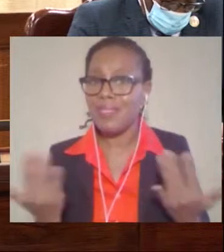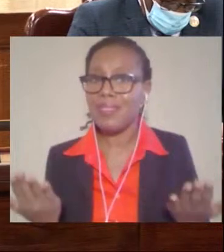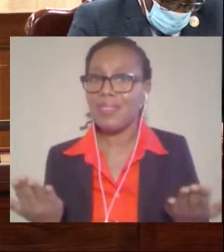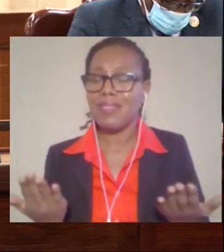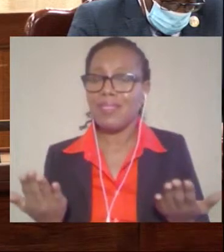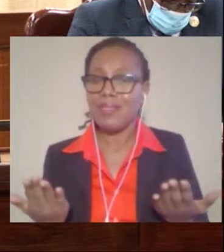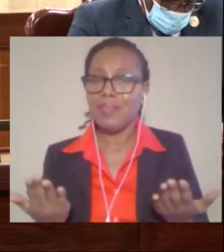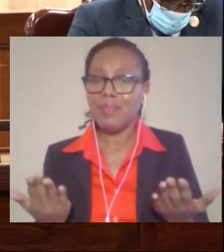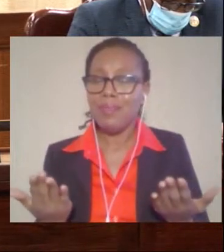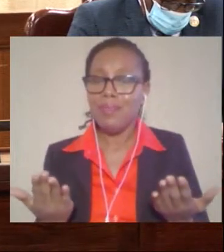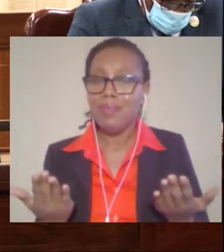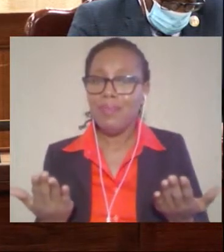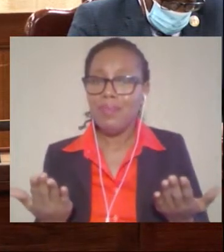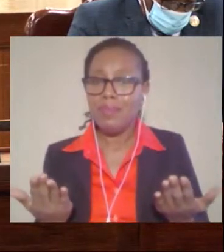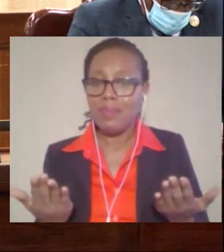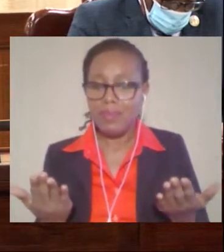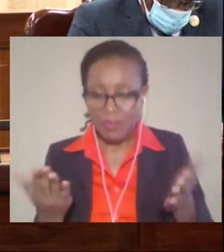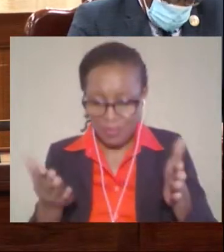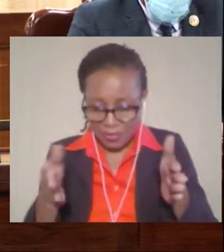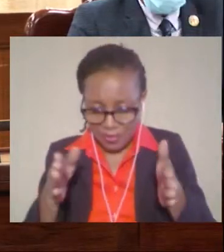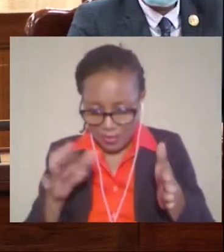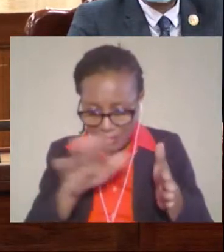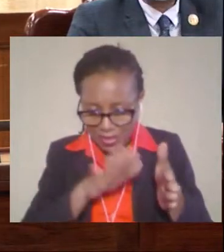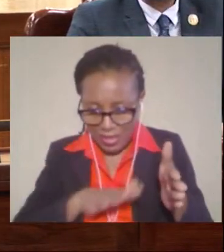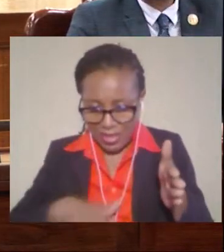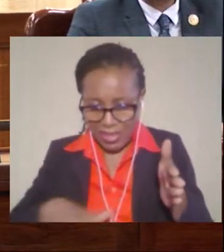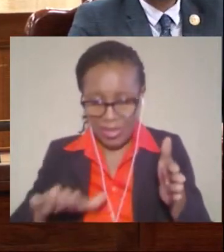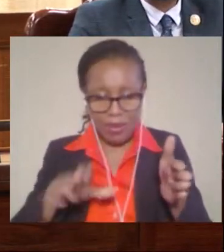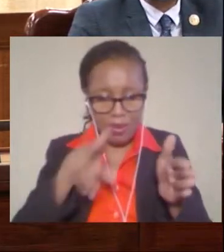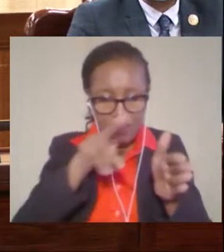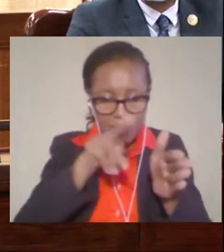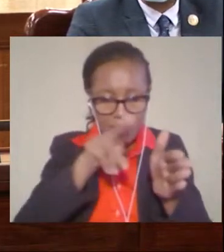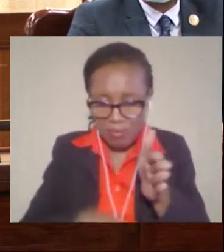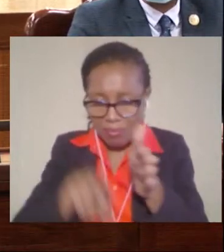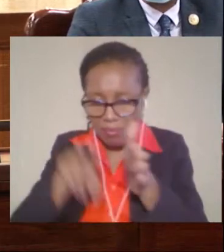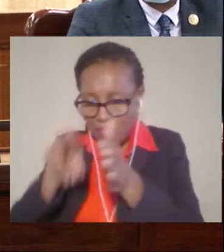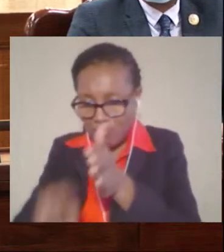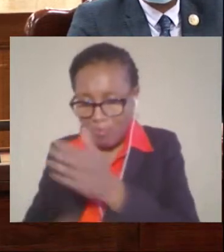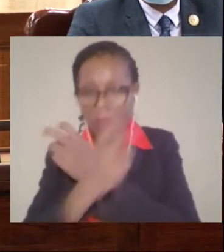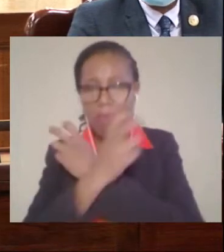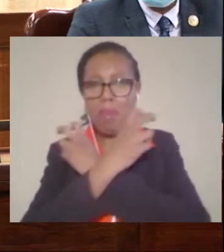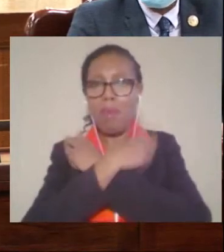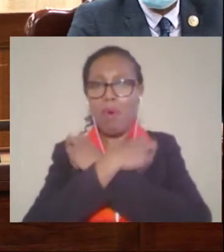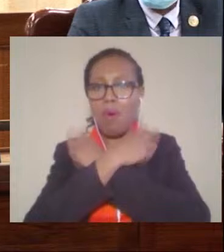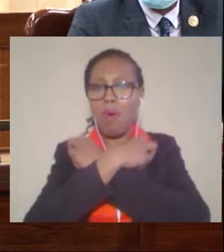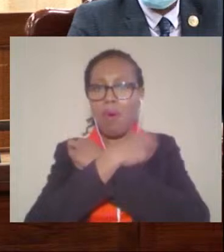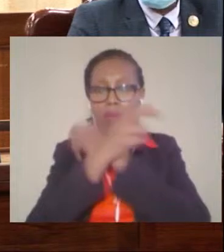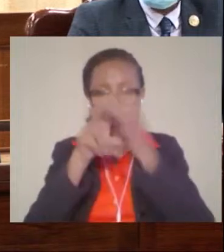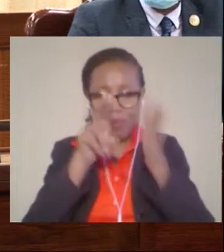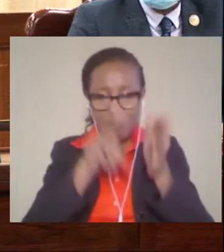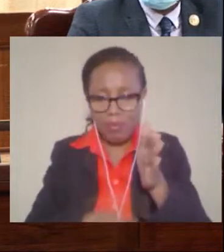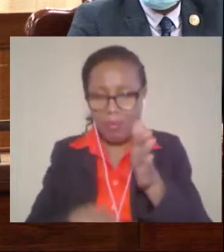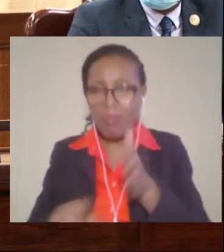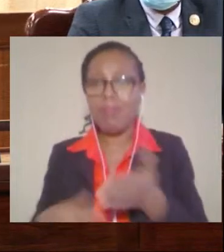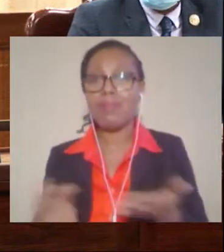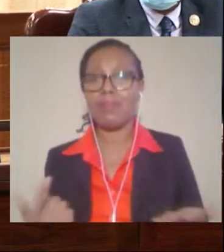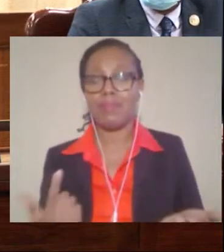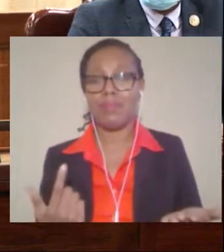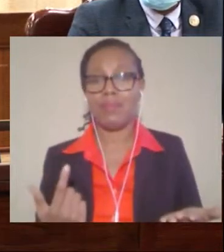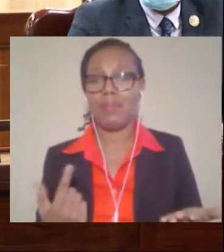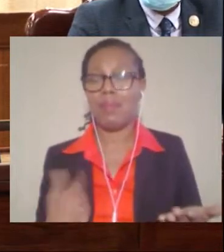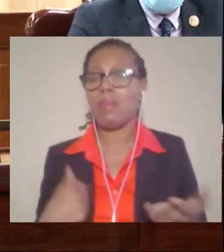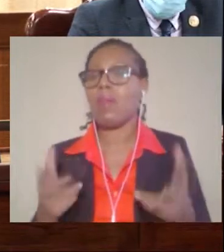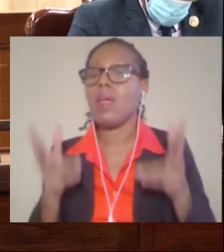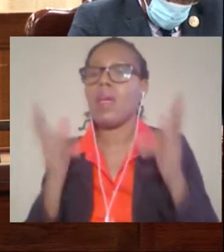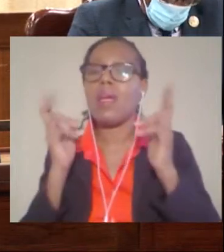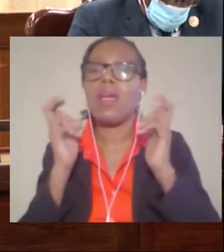The burial site of skeletons. I want to hear voices out of the Ministry